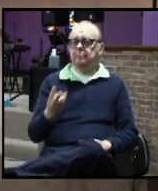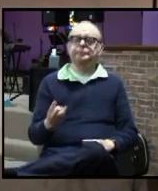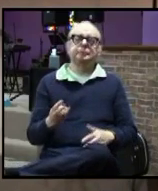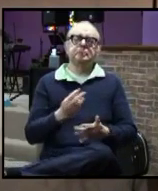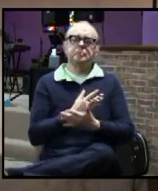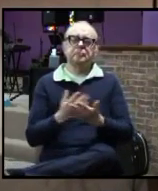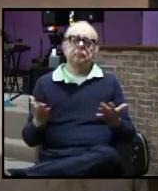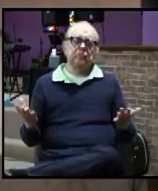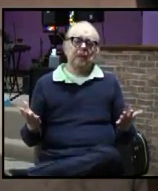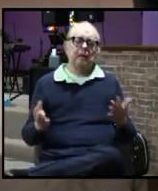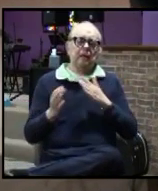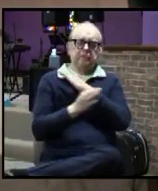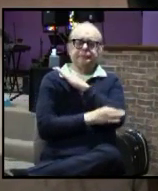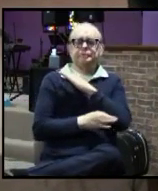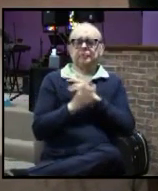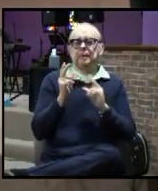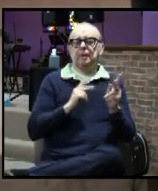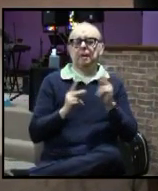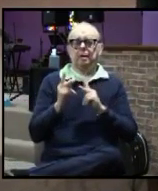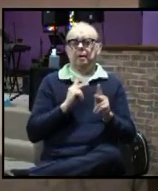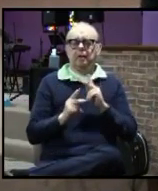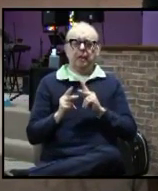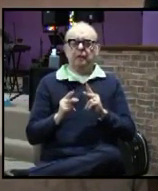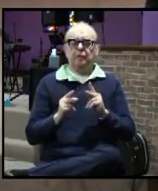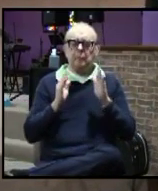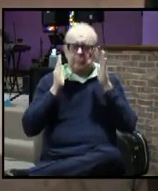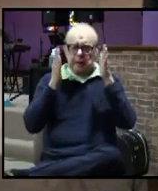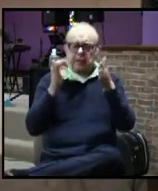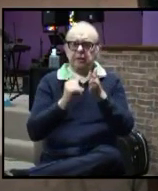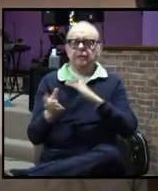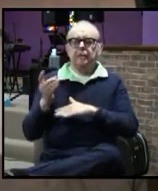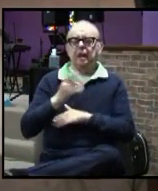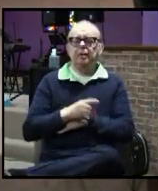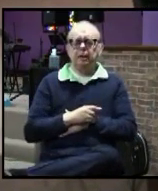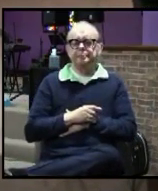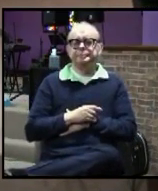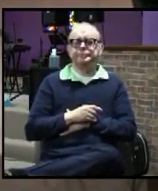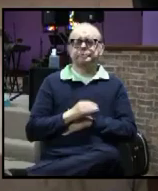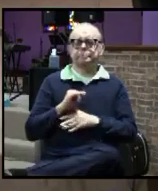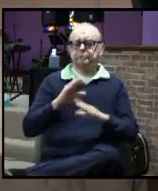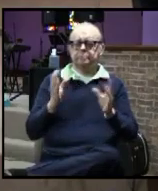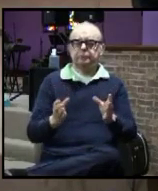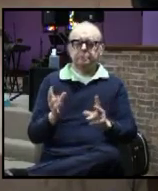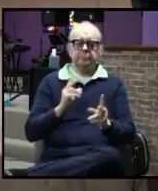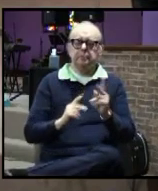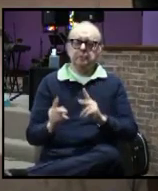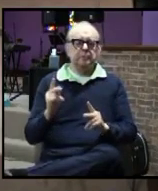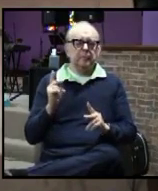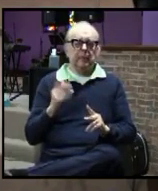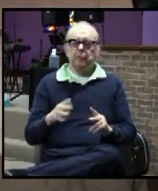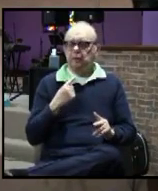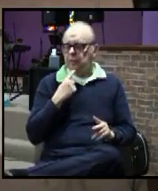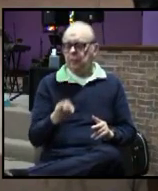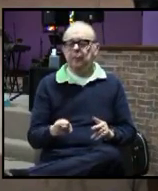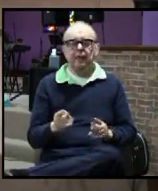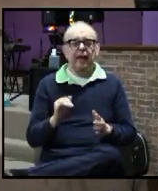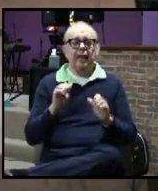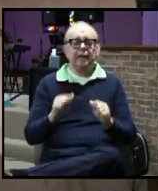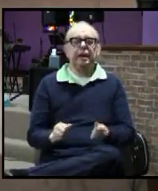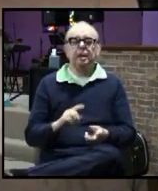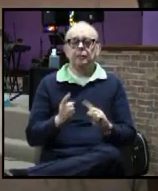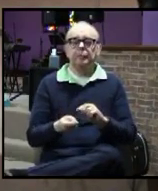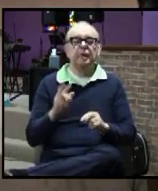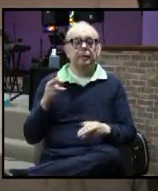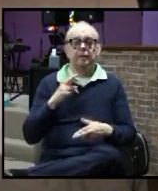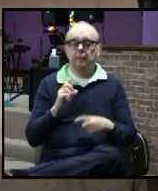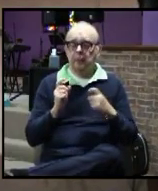See, this would have been something very foreign to the people that were listening that day. That group of people had never been told that they could repent